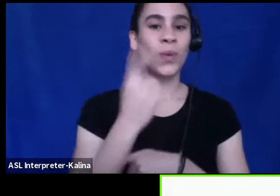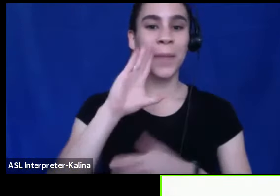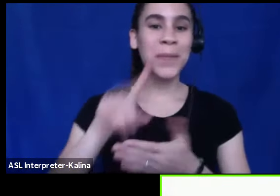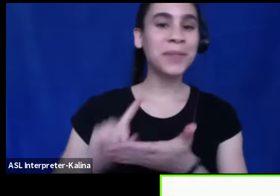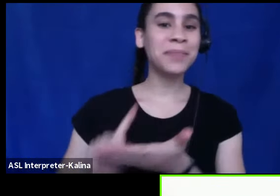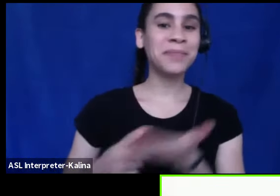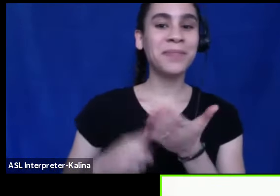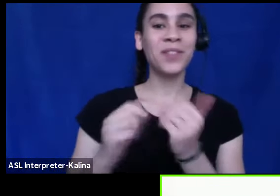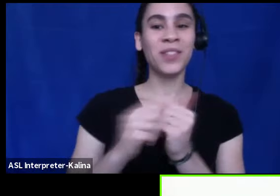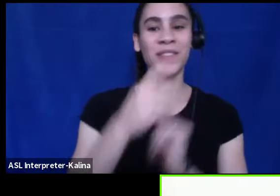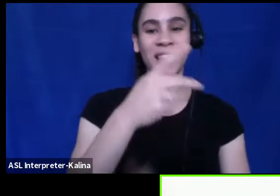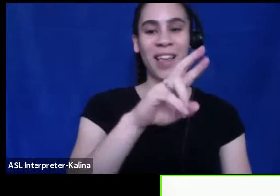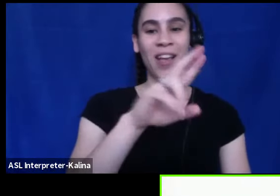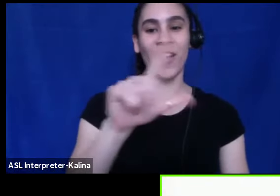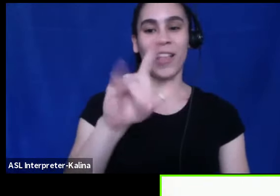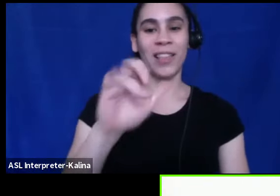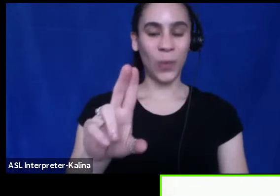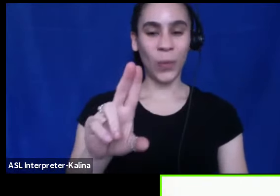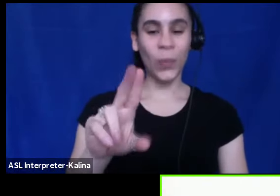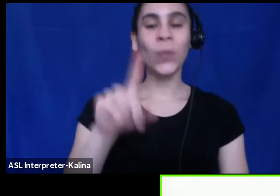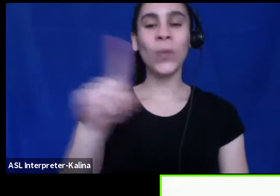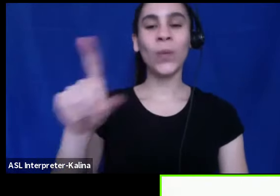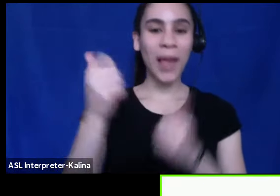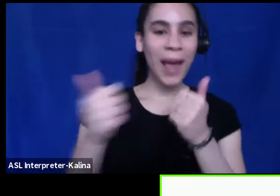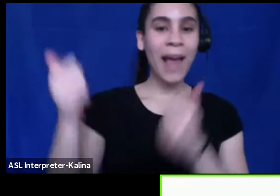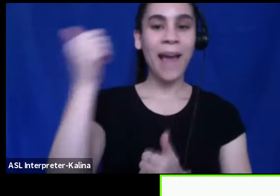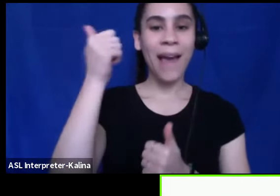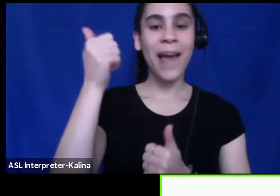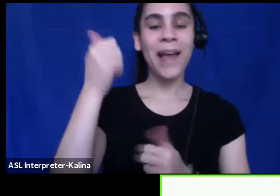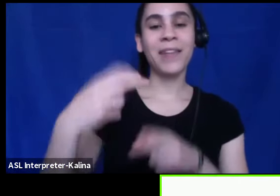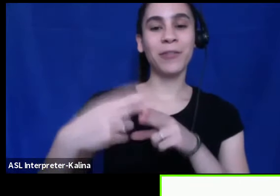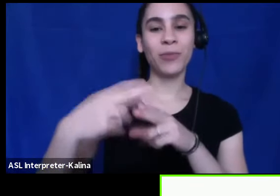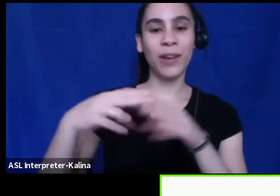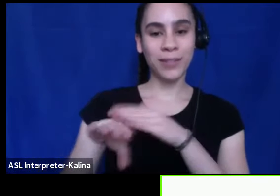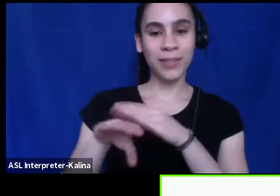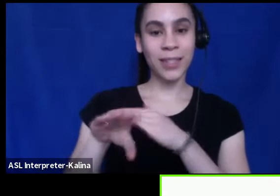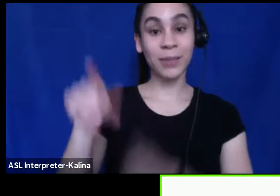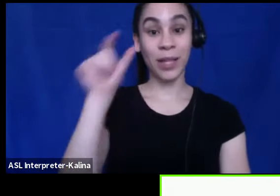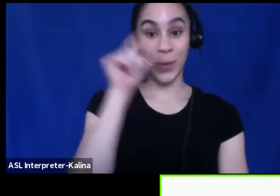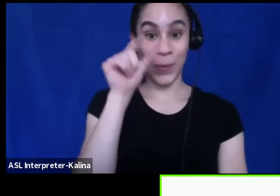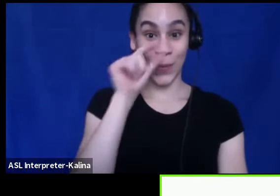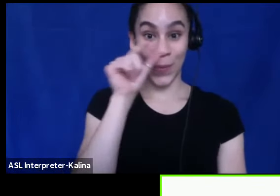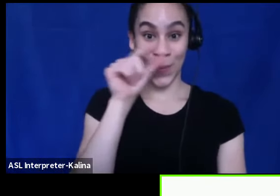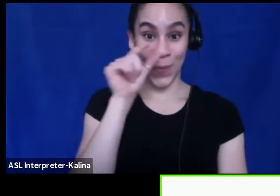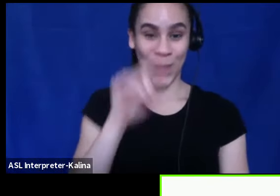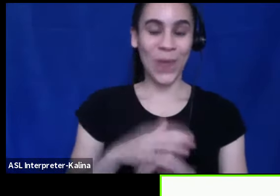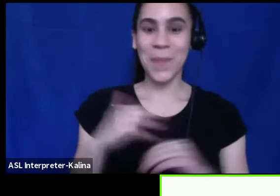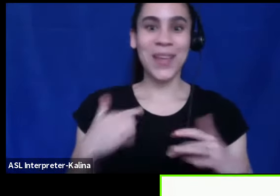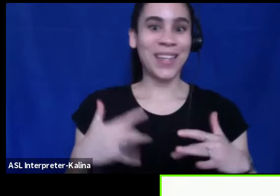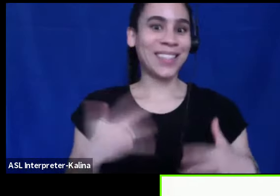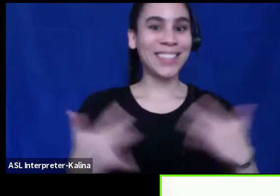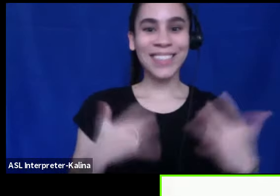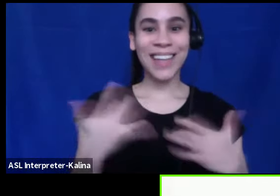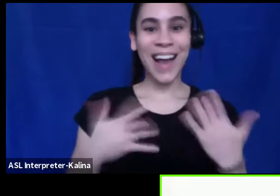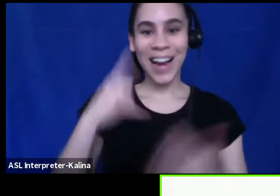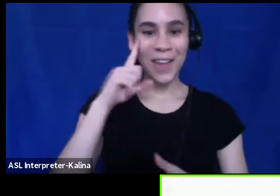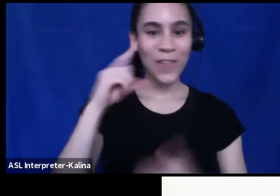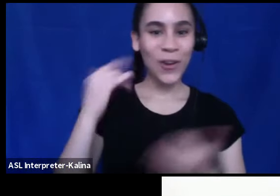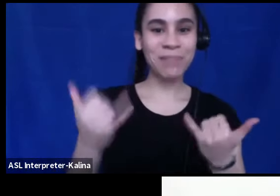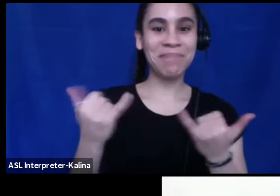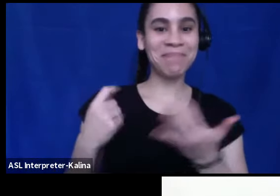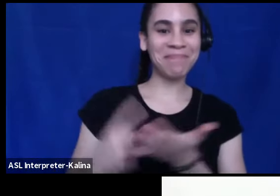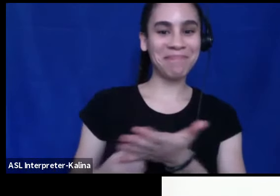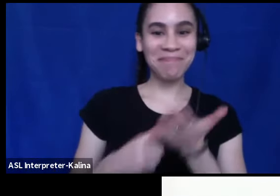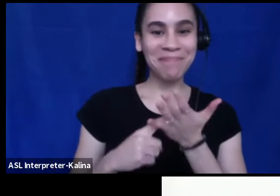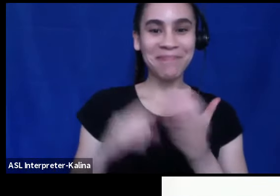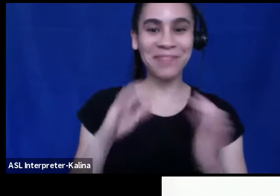KR Liu, head of brand accessibility at Google. I'm really excited to have this conversation. Welcome, KR. Oh,